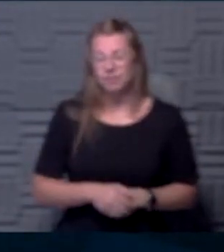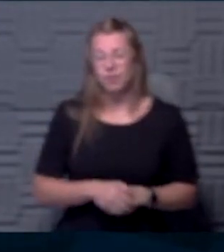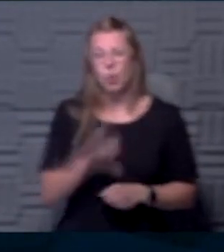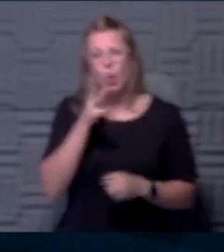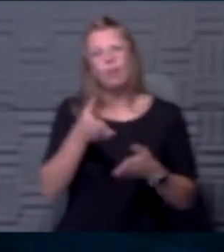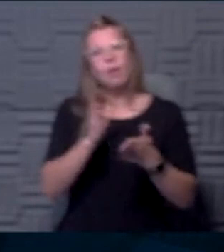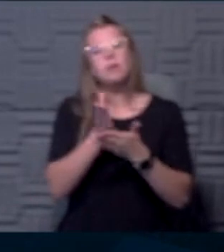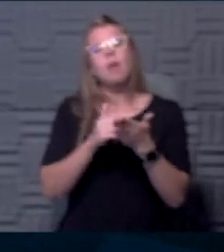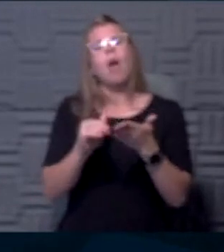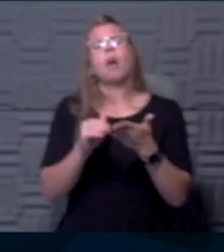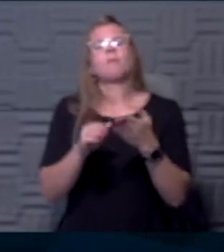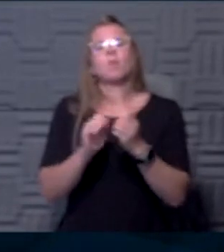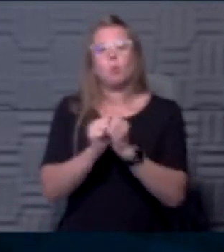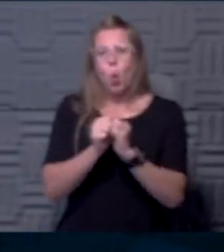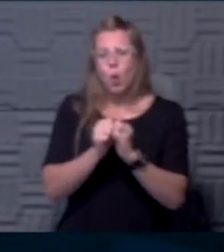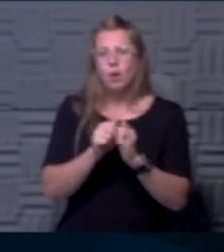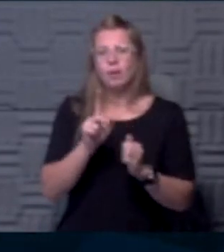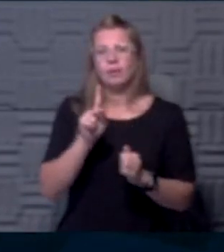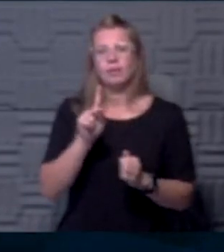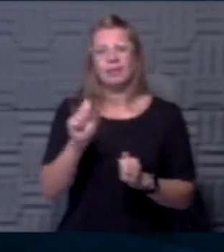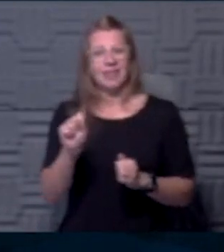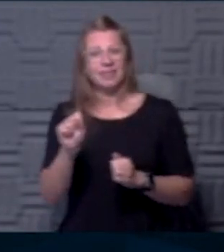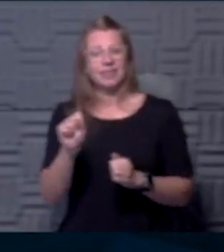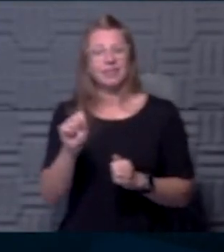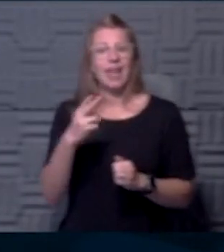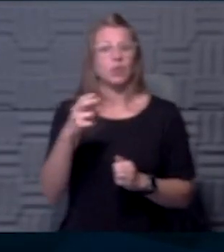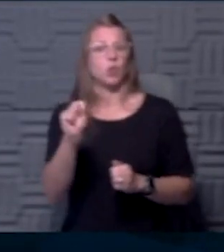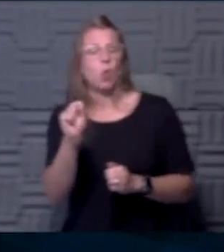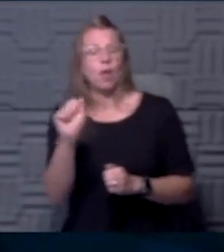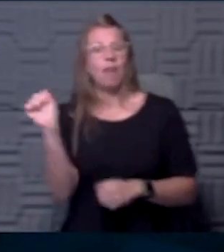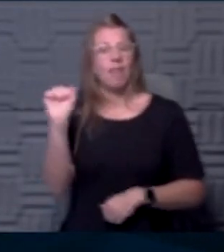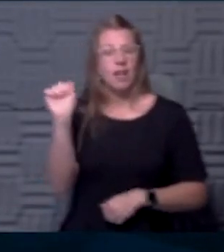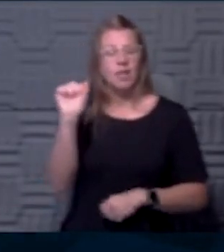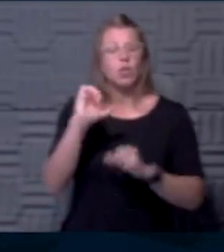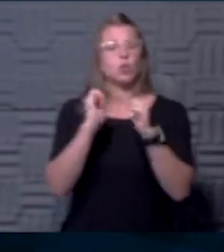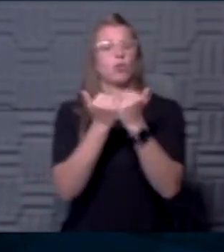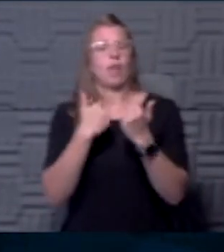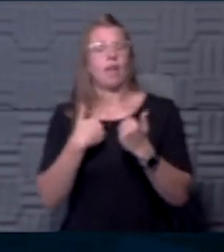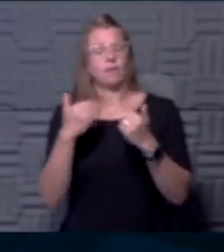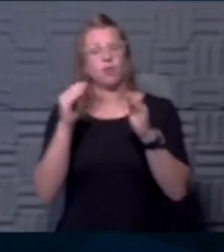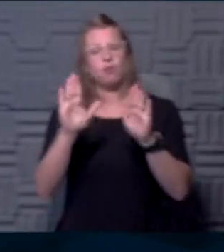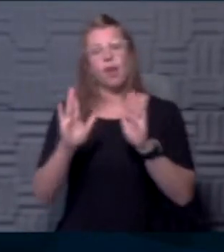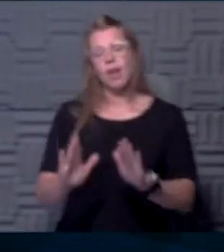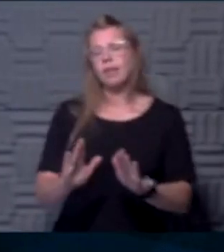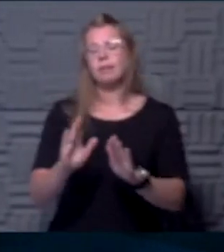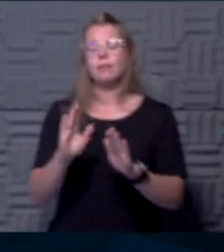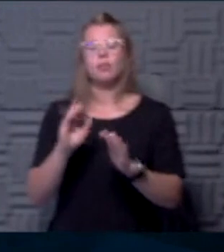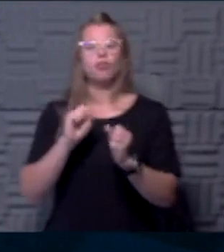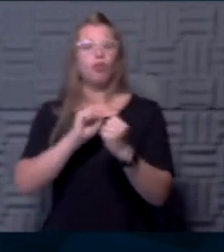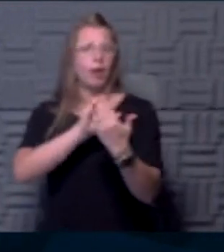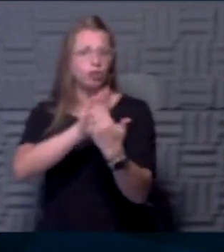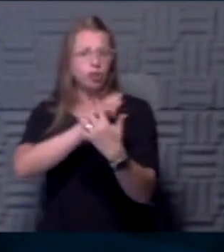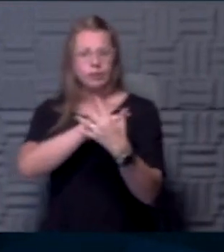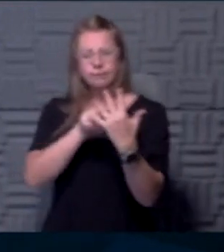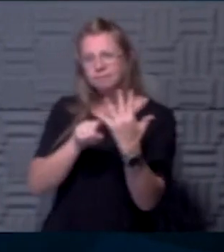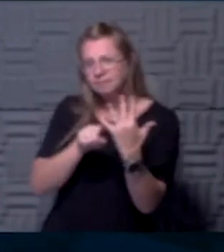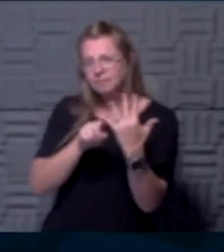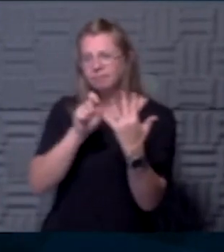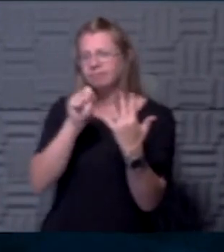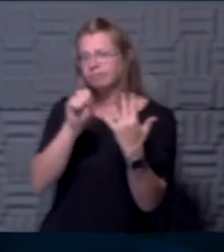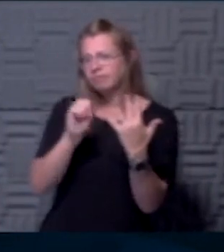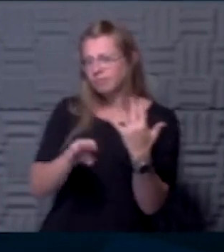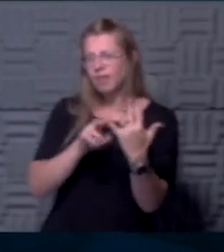some sports, and the Kansas High School Athletic Association has some great mitigation strategies there that they've put out for